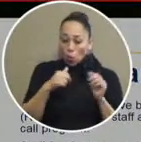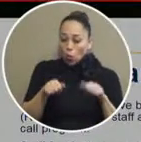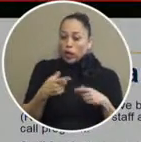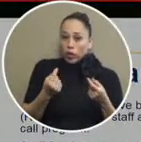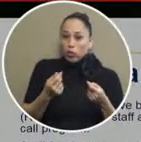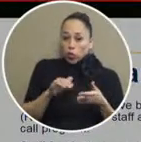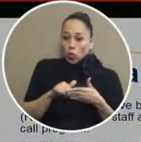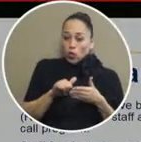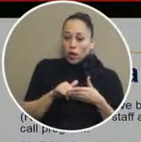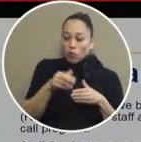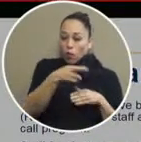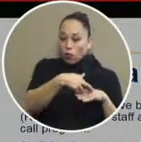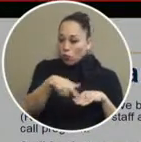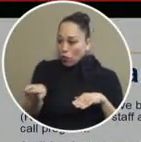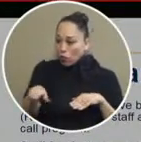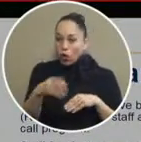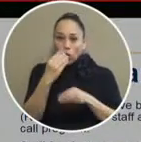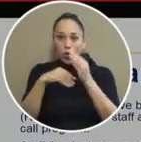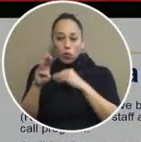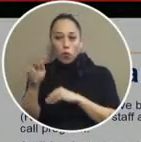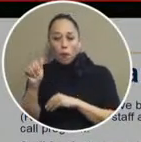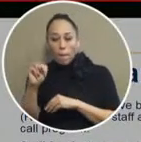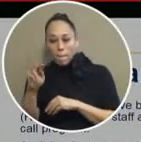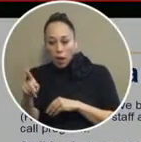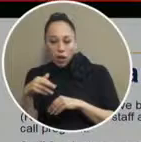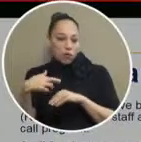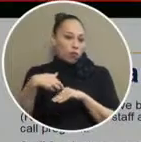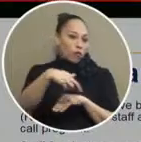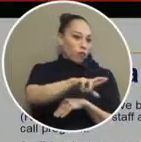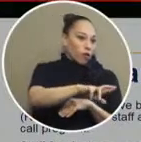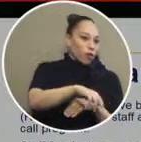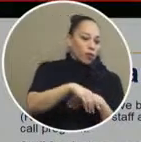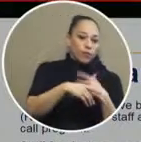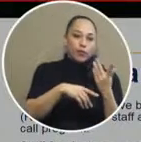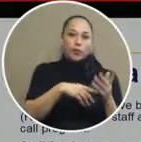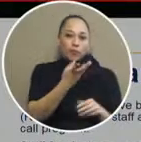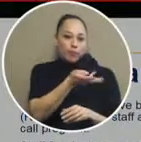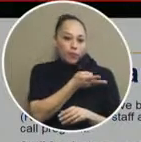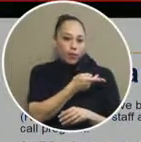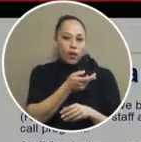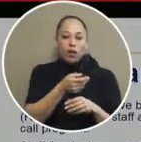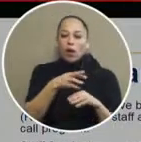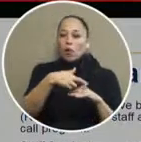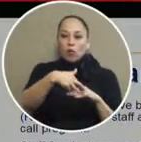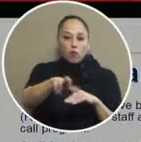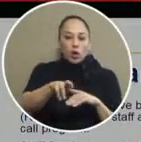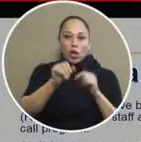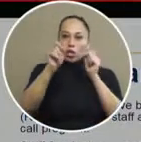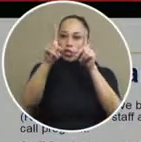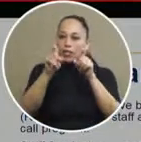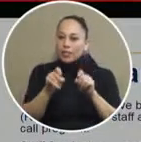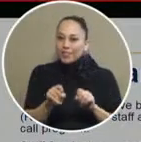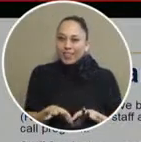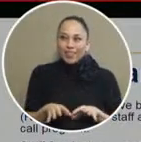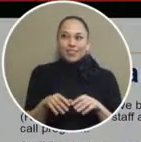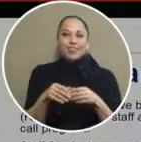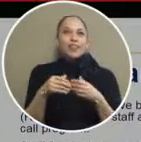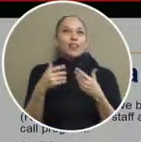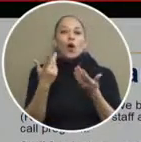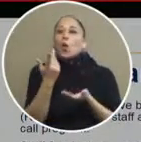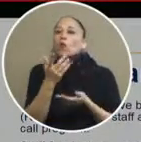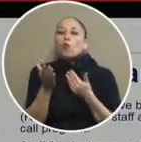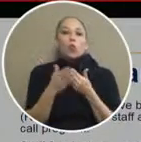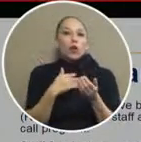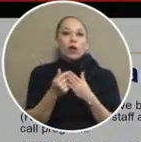refer them to the food bank, refer them to the Catholic Diocese, refer them to testing if that is what they are in need